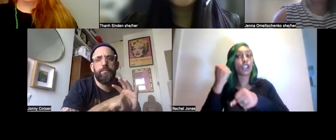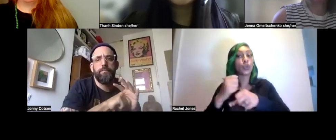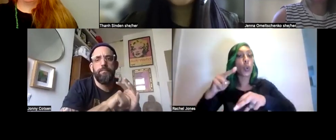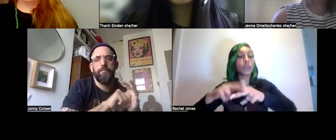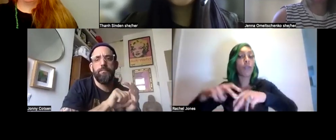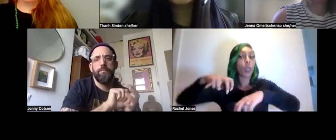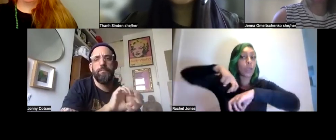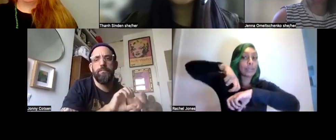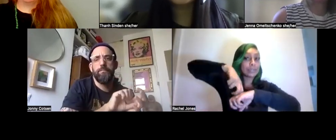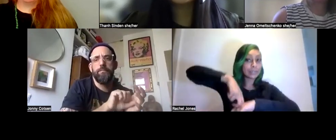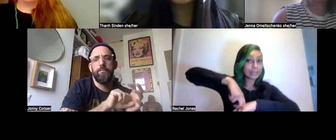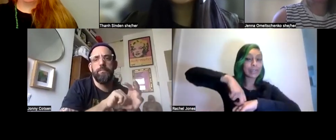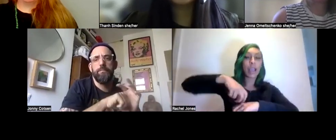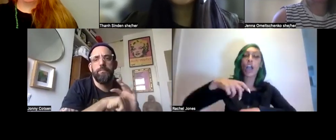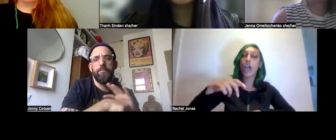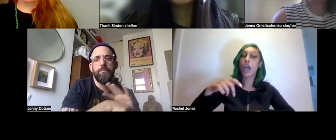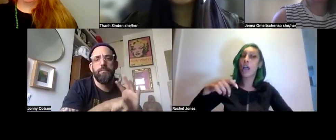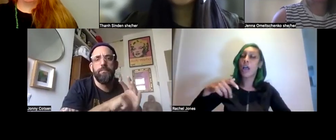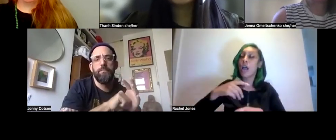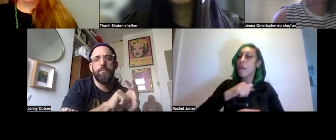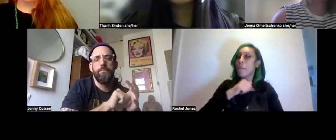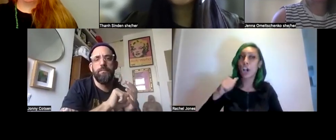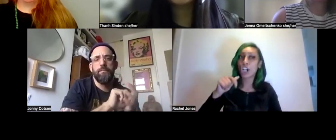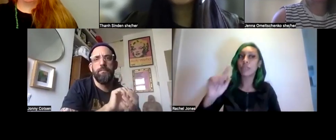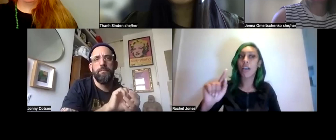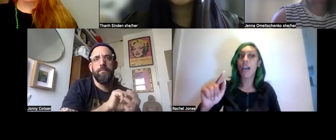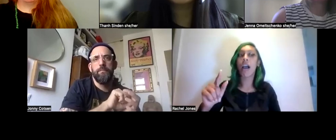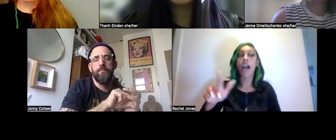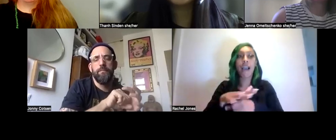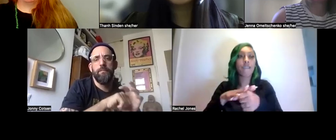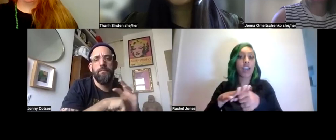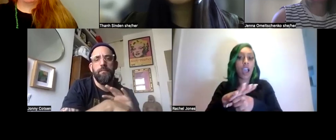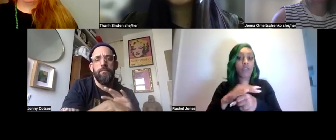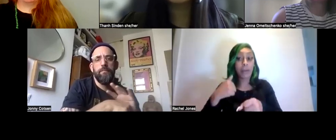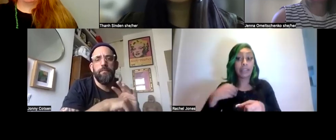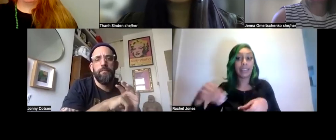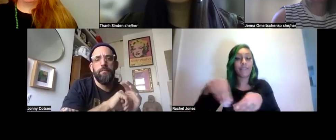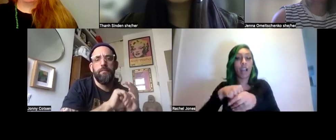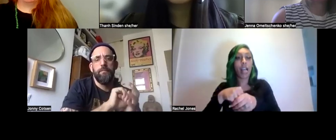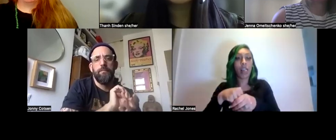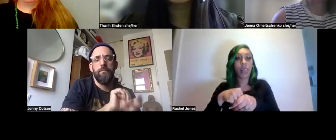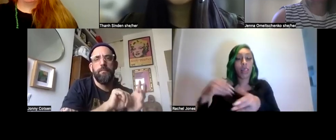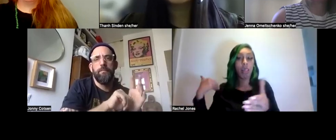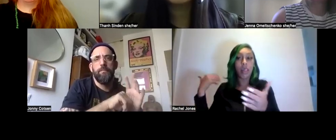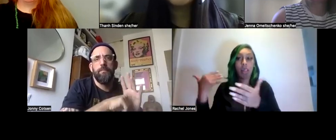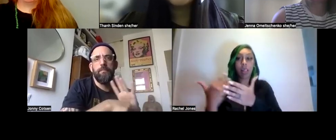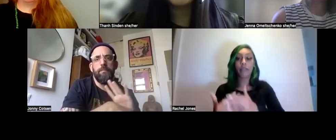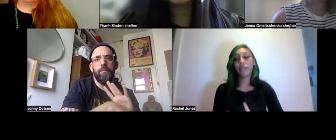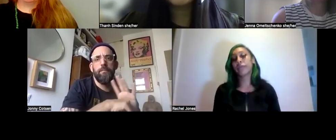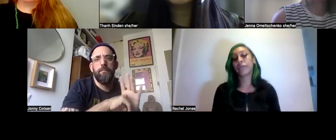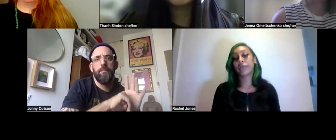So that's been kind of the work and the environment that I've been involved with in terms of museum detox,